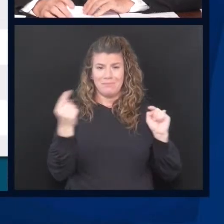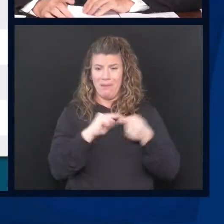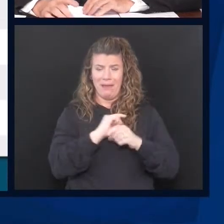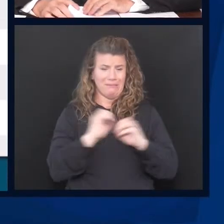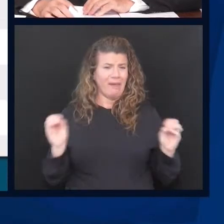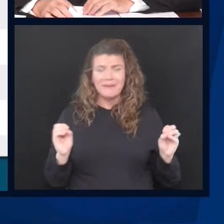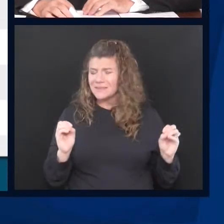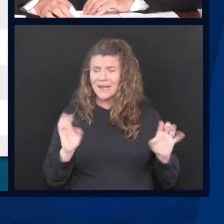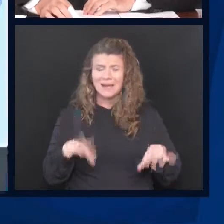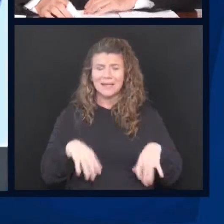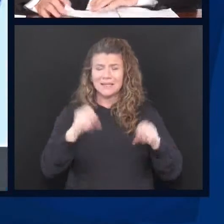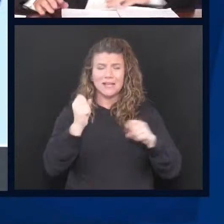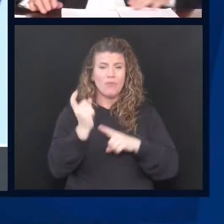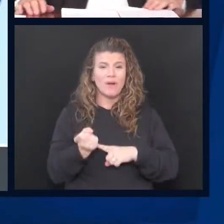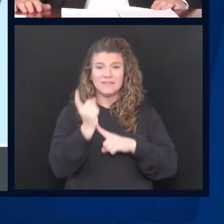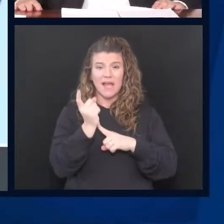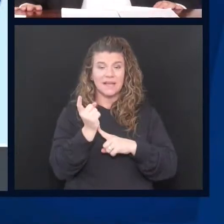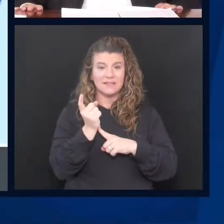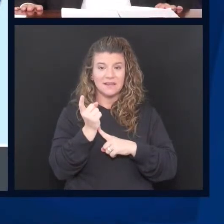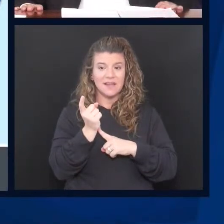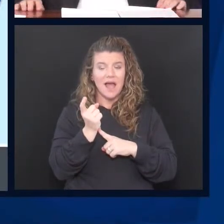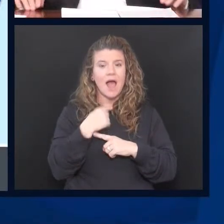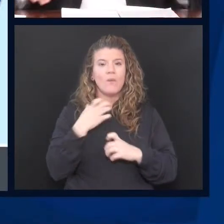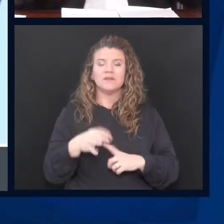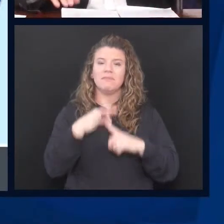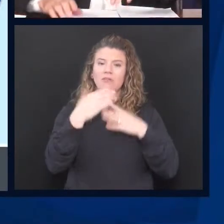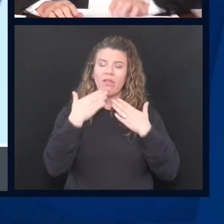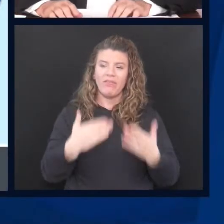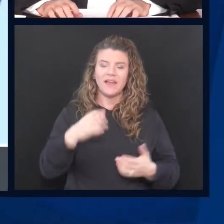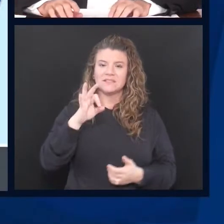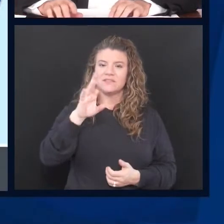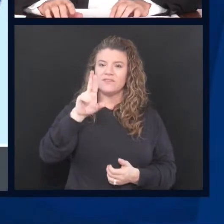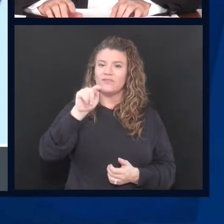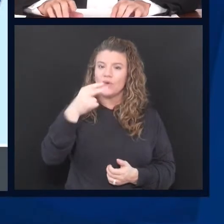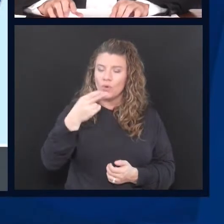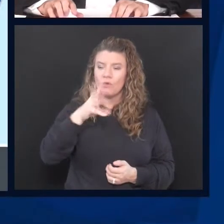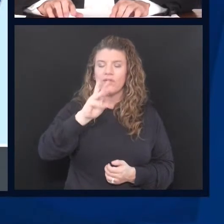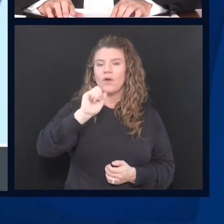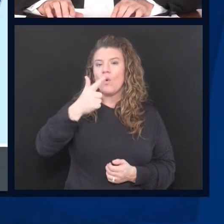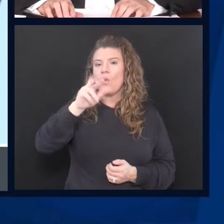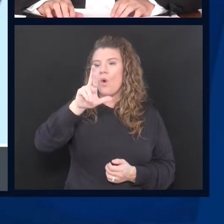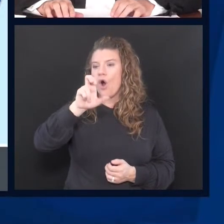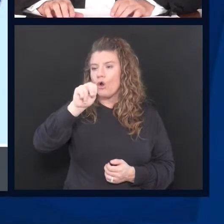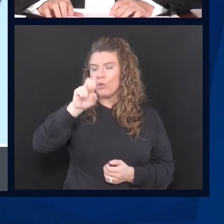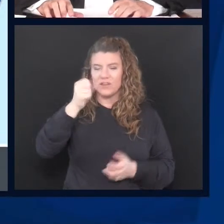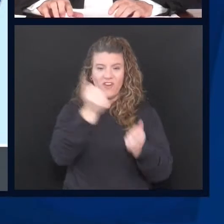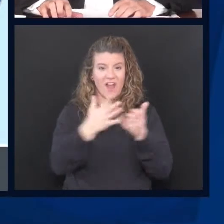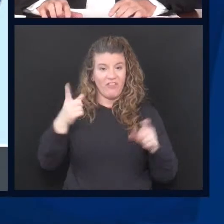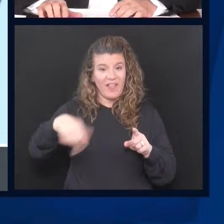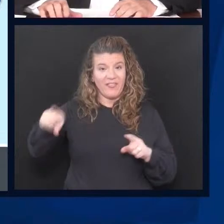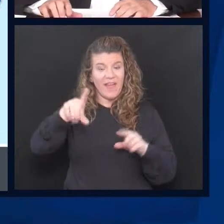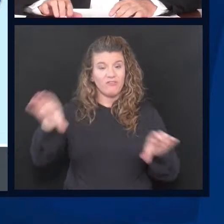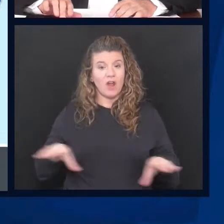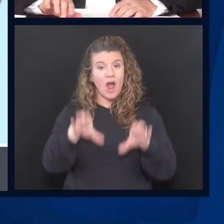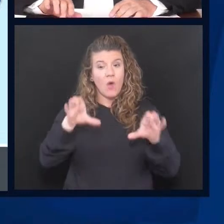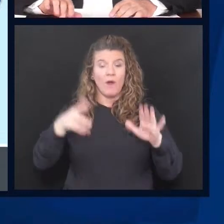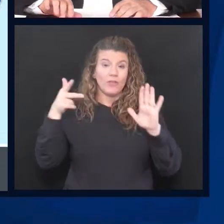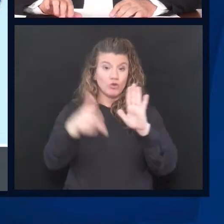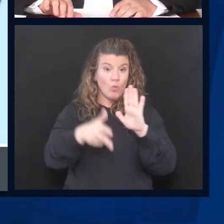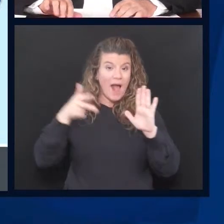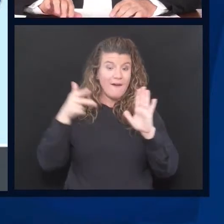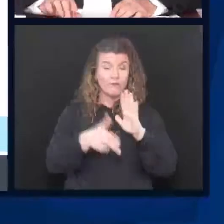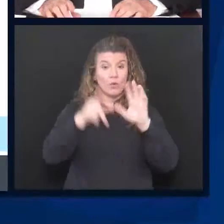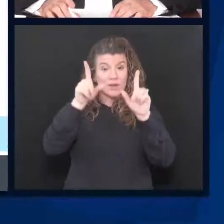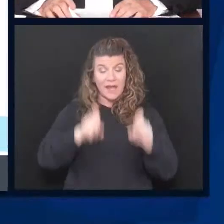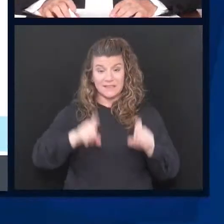It just takes just a second. Special thanks to Frith and Walgreens for all they've done with the drive-through